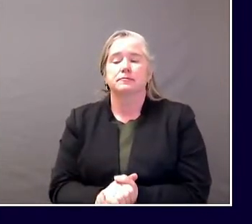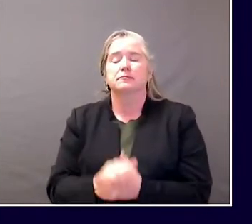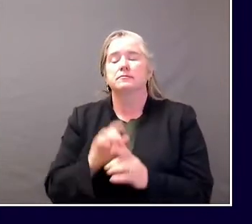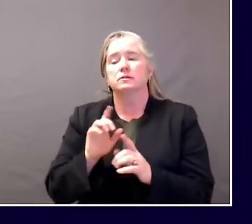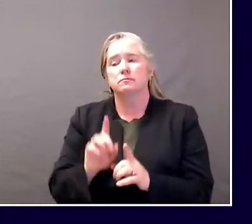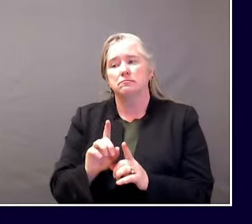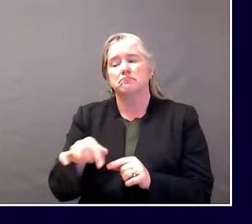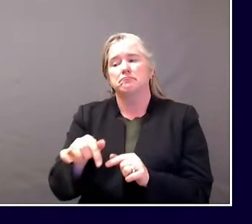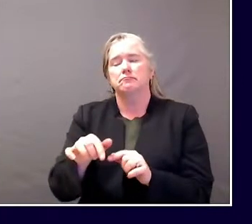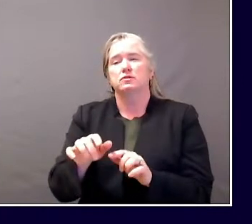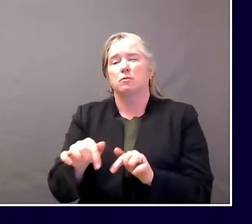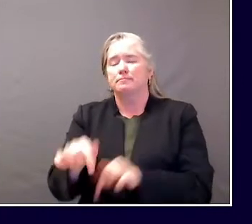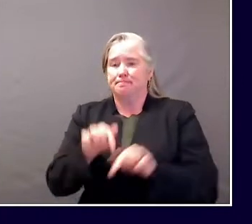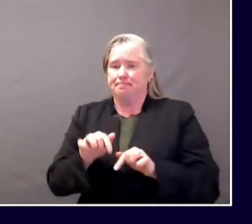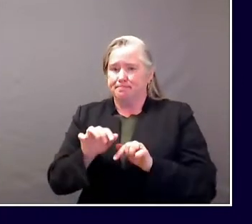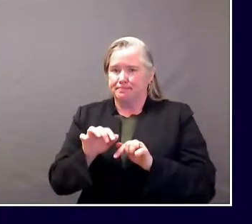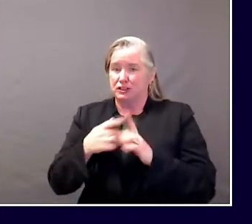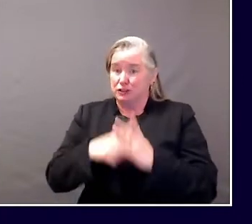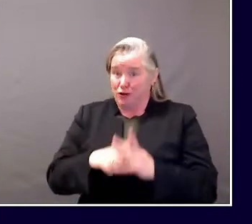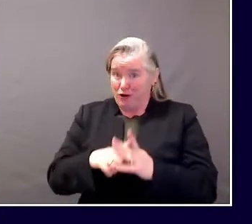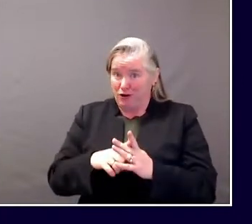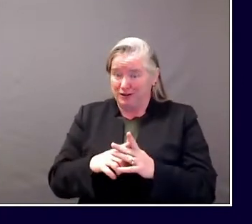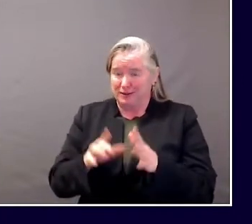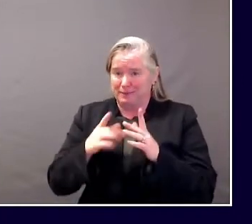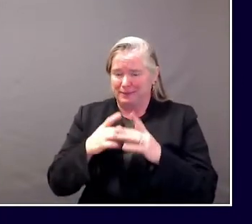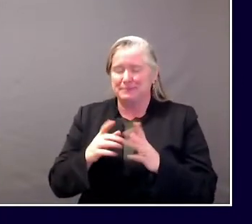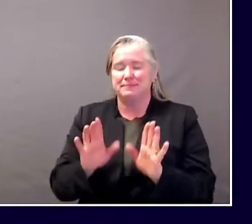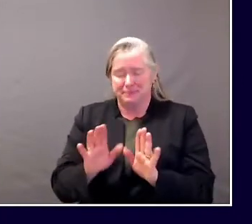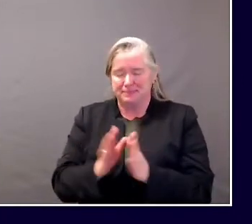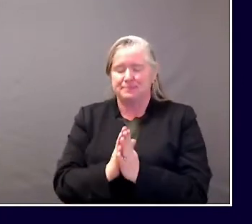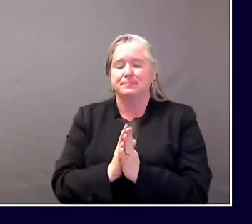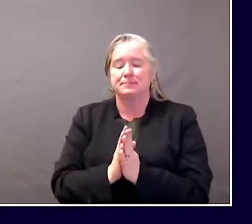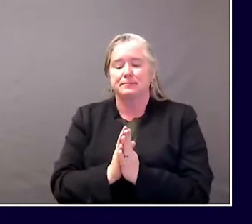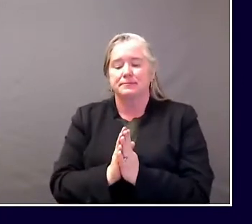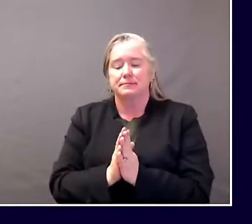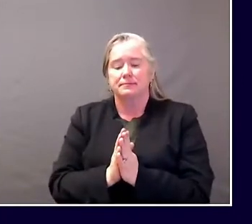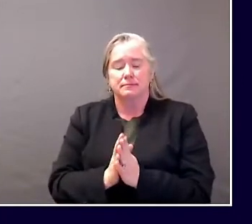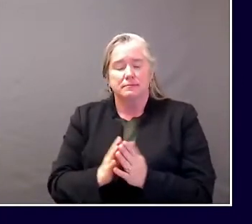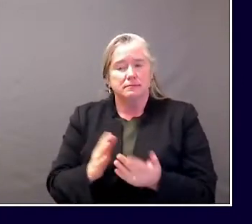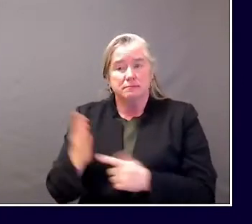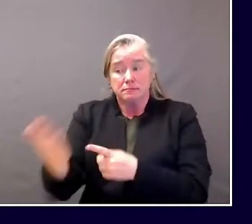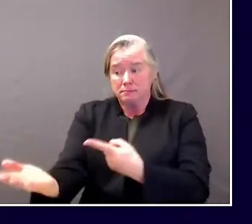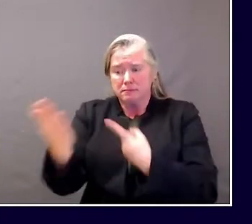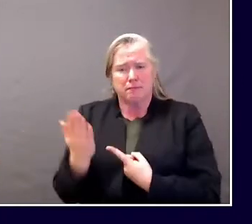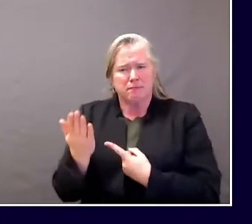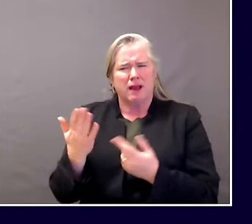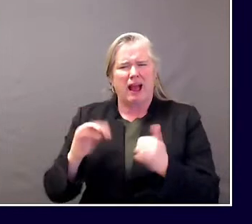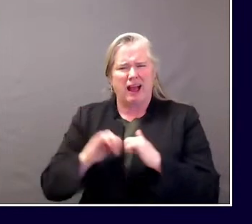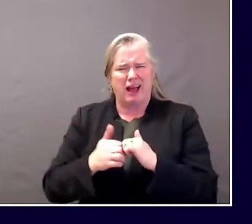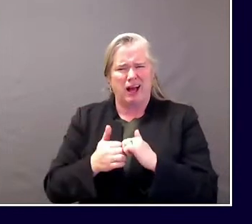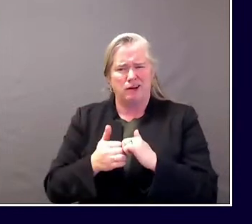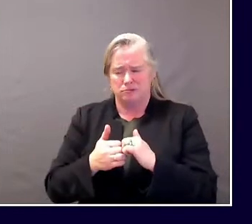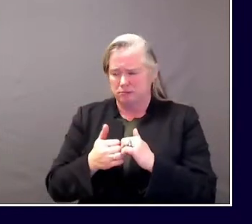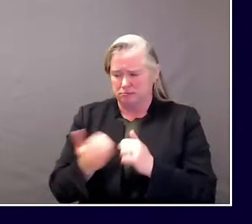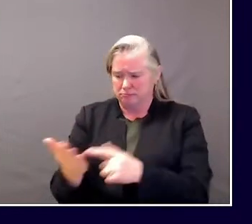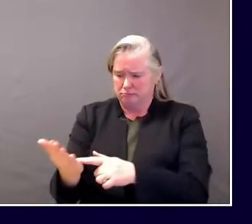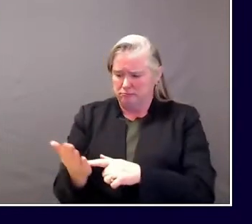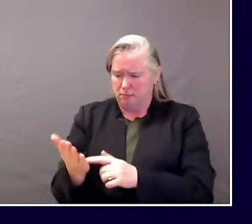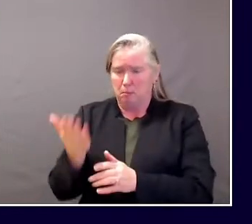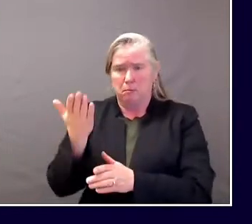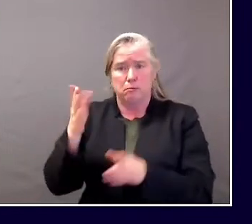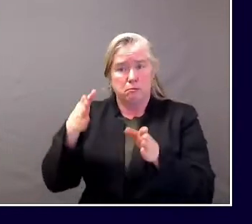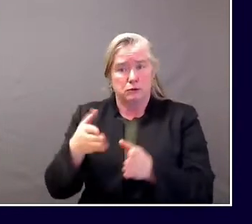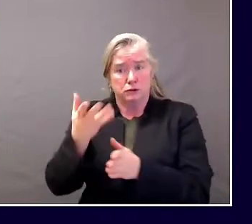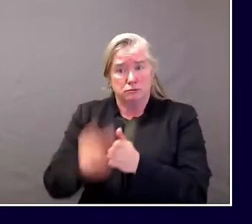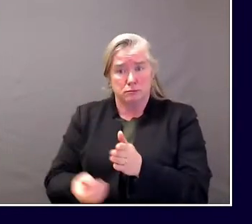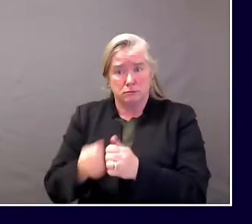bit and start at the beginning. How does Maine CDC even find out about COVID-19 related deaths? Well, there are a